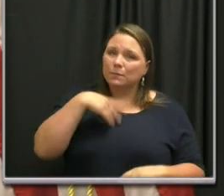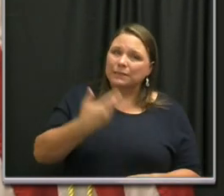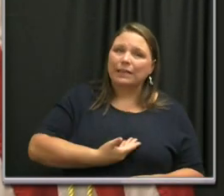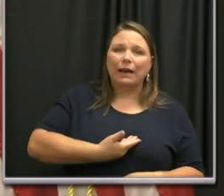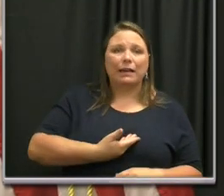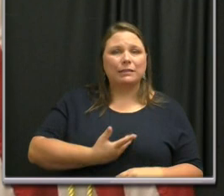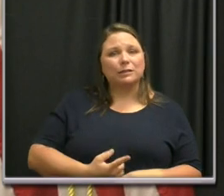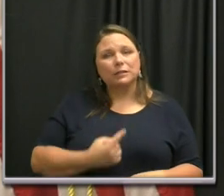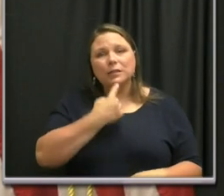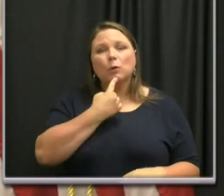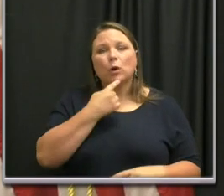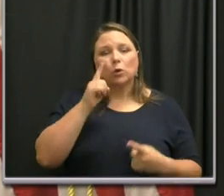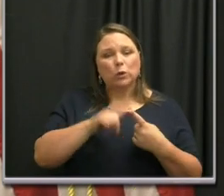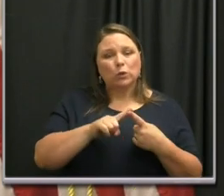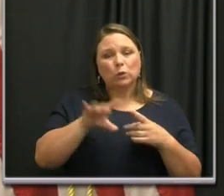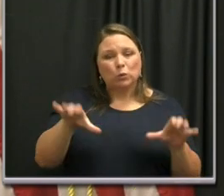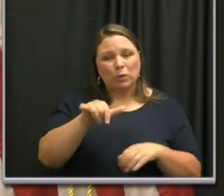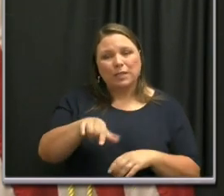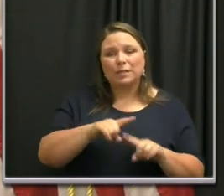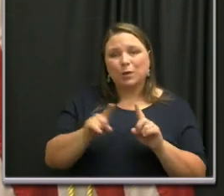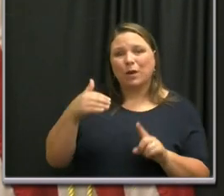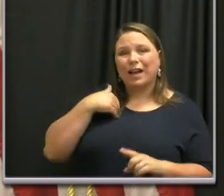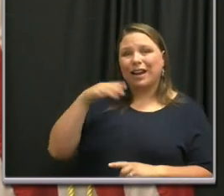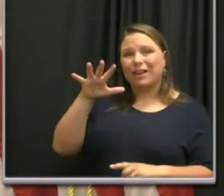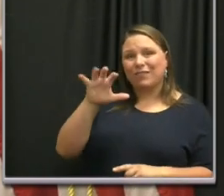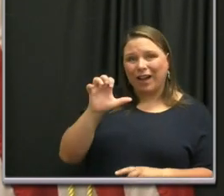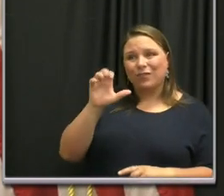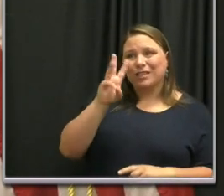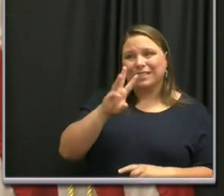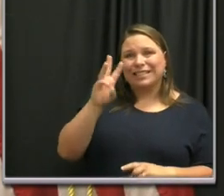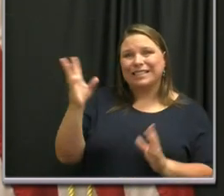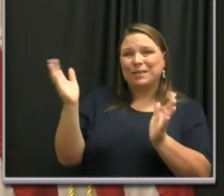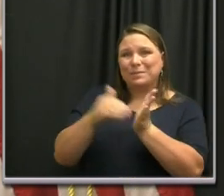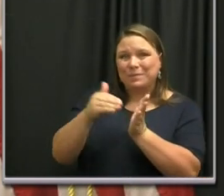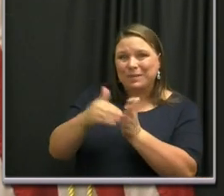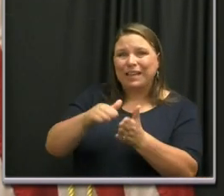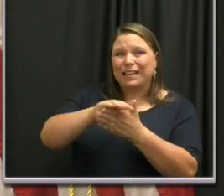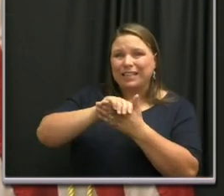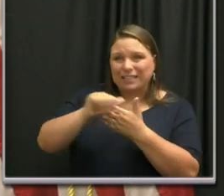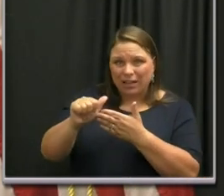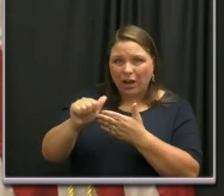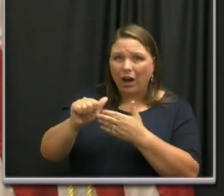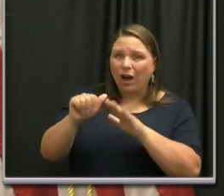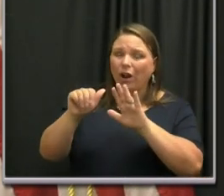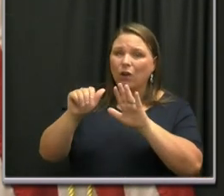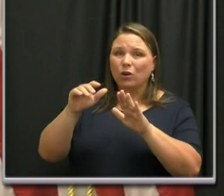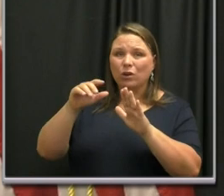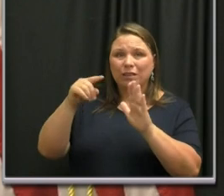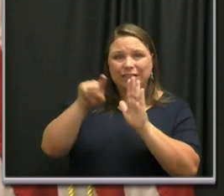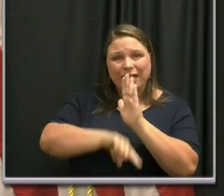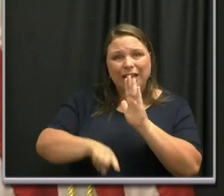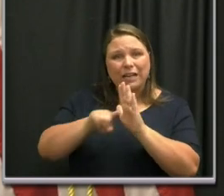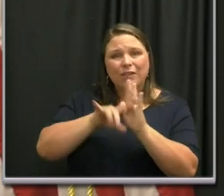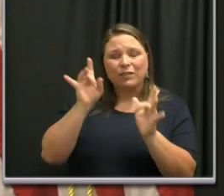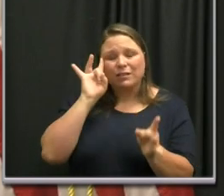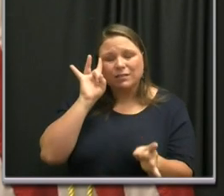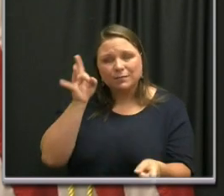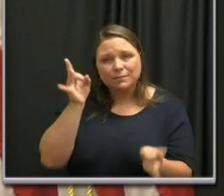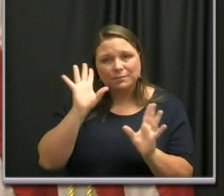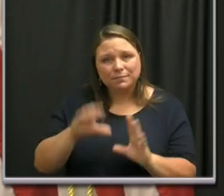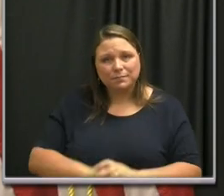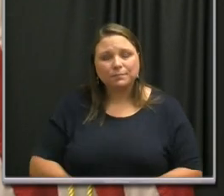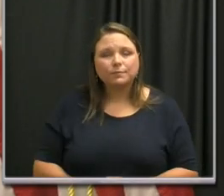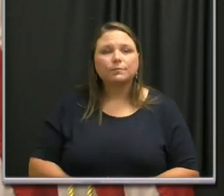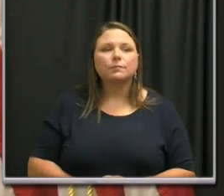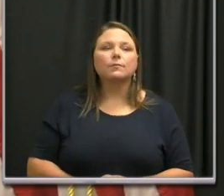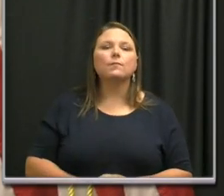have a $566 million adjustment in the city budget, and let me tell you, that is just completely unprecedented.